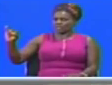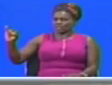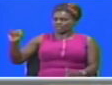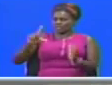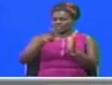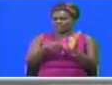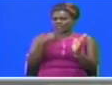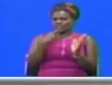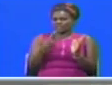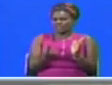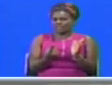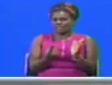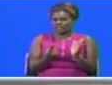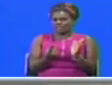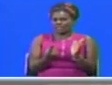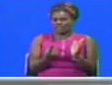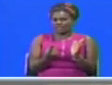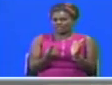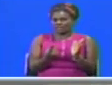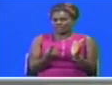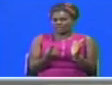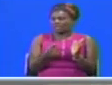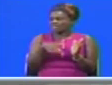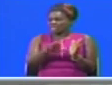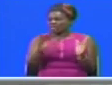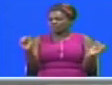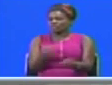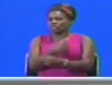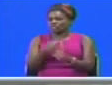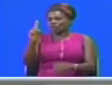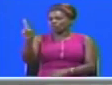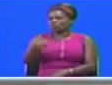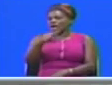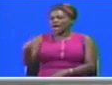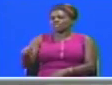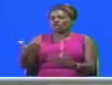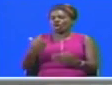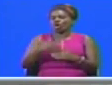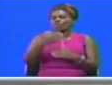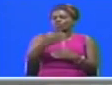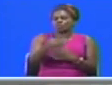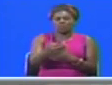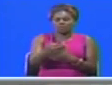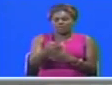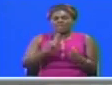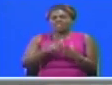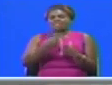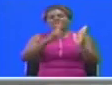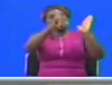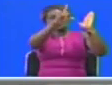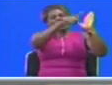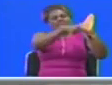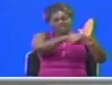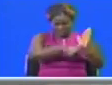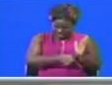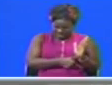in the day to say that it's not upon the aspirants to cancel or postpone or to give any direction. And then now later on in the day,